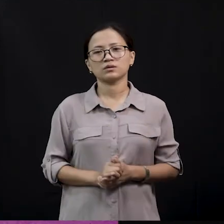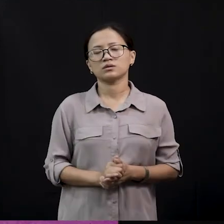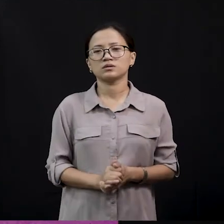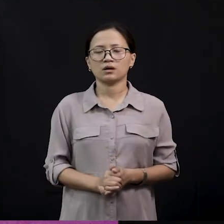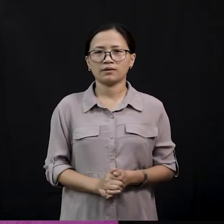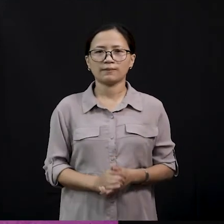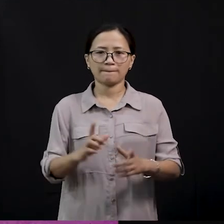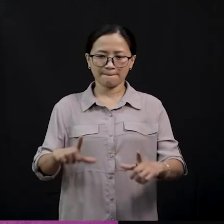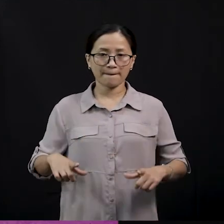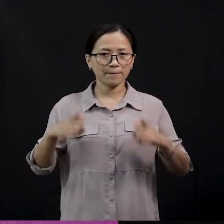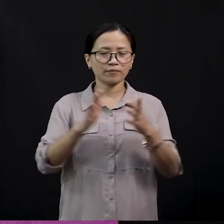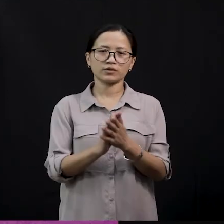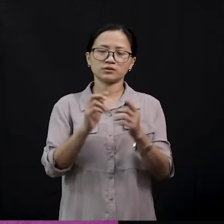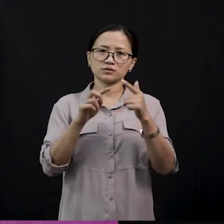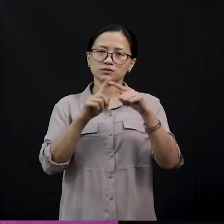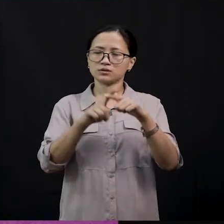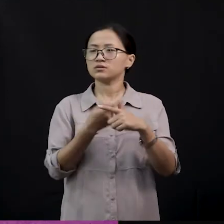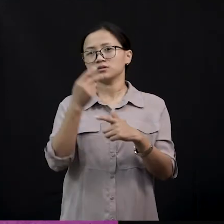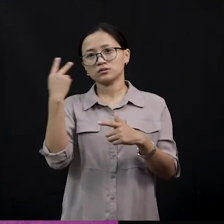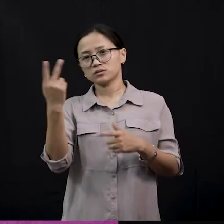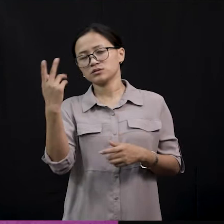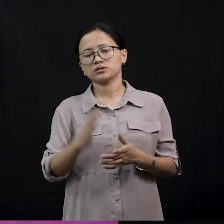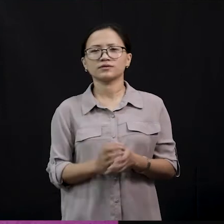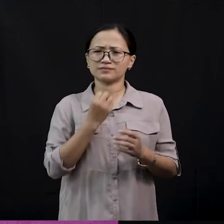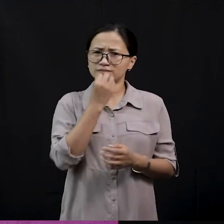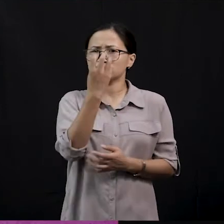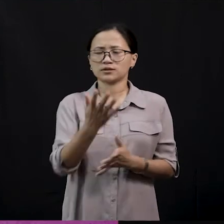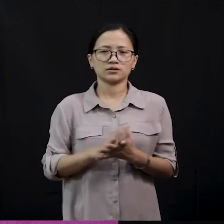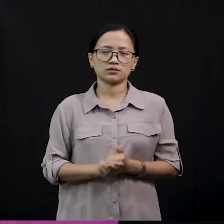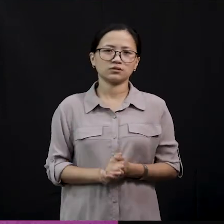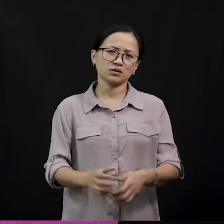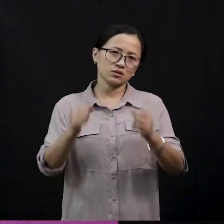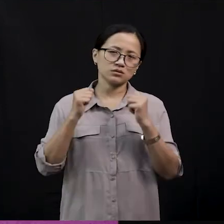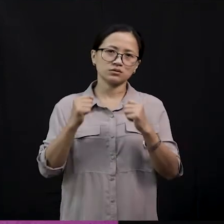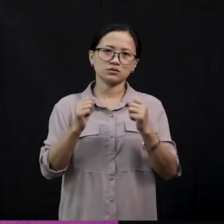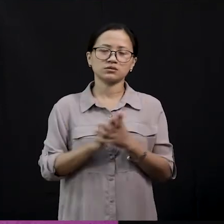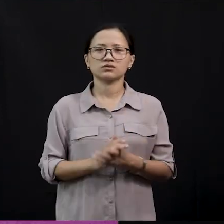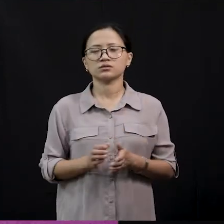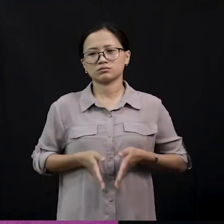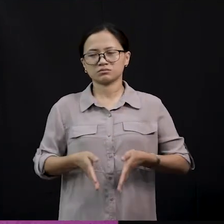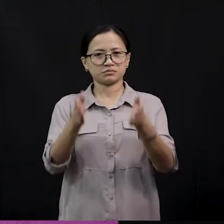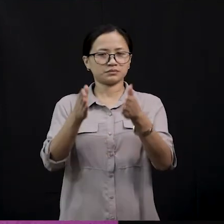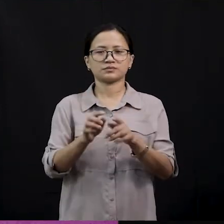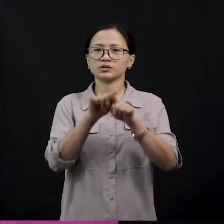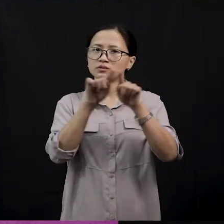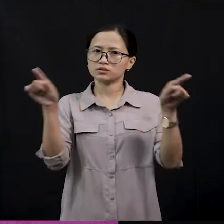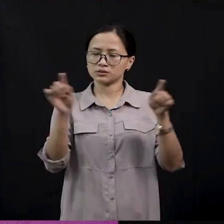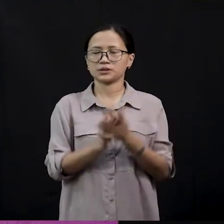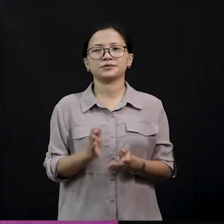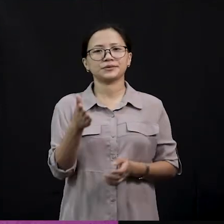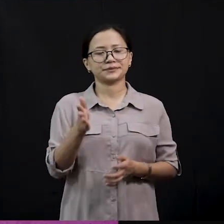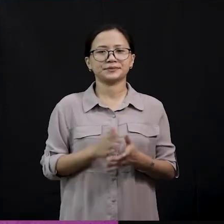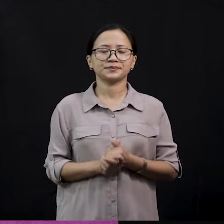And life as a journey was not a very easy journey. It was difficult. It was crooked. And he is